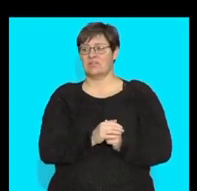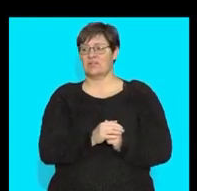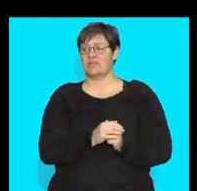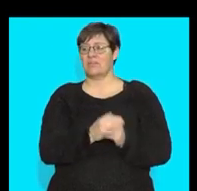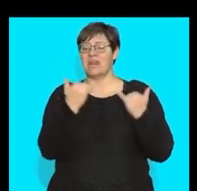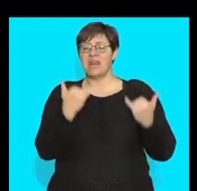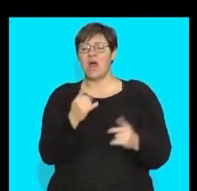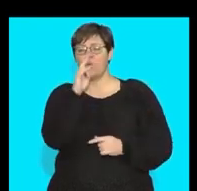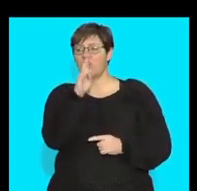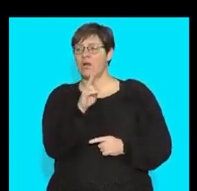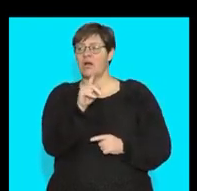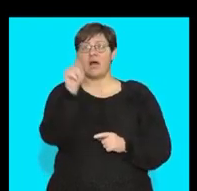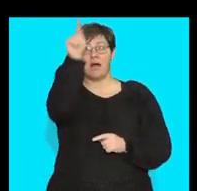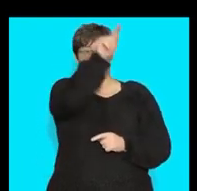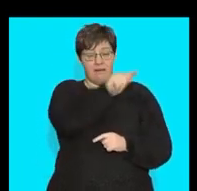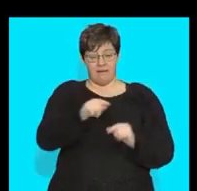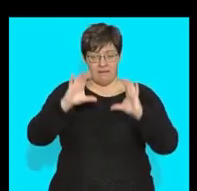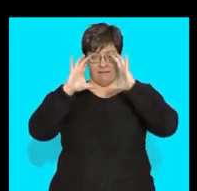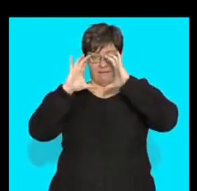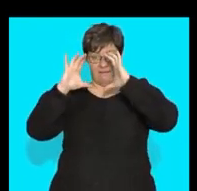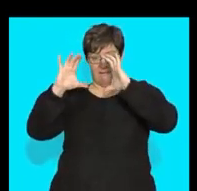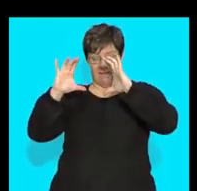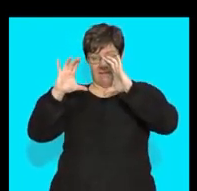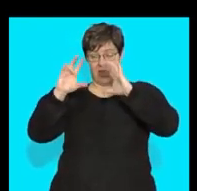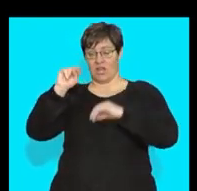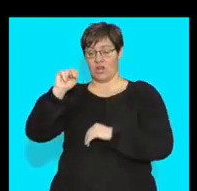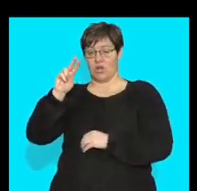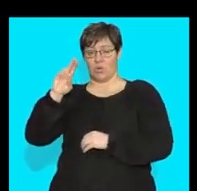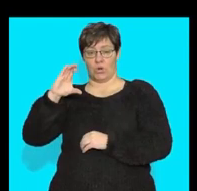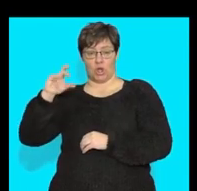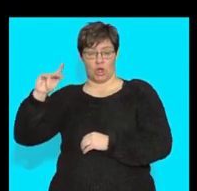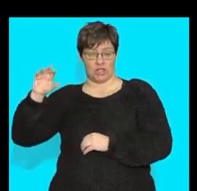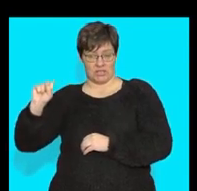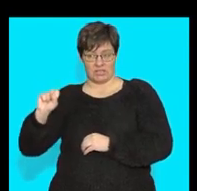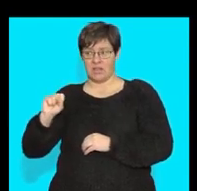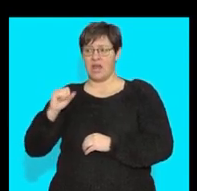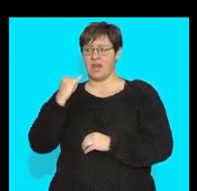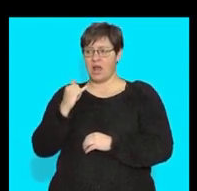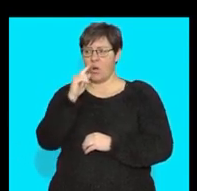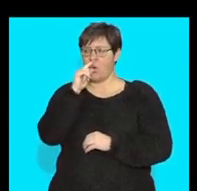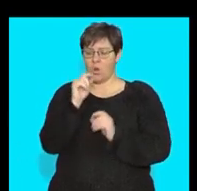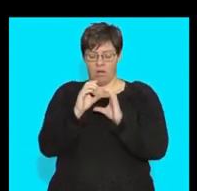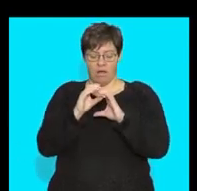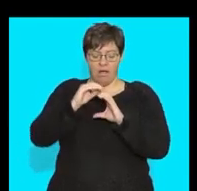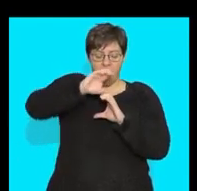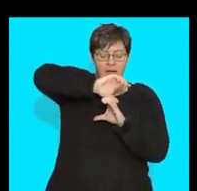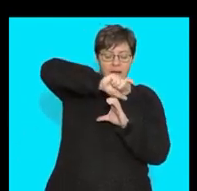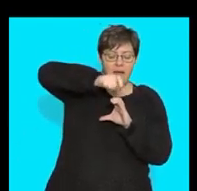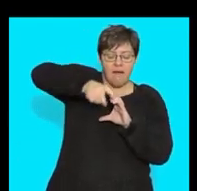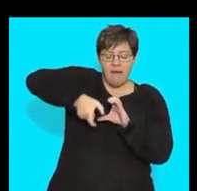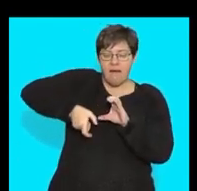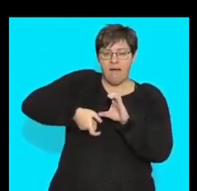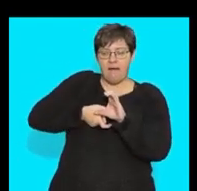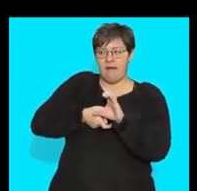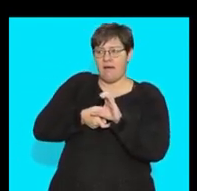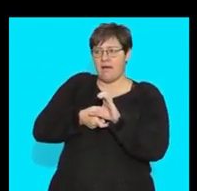want to show you over here. So there's the nucleus. We are looking at this vast, all